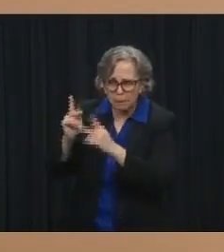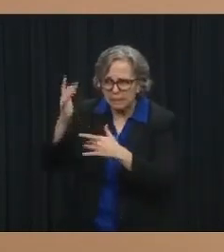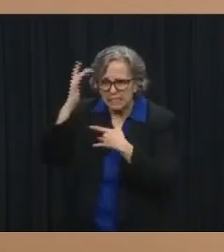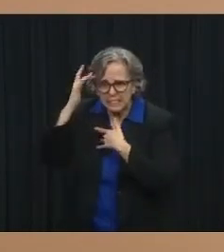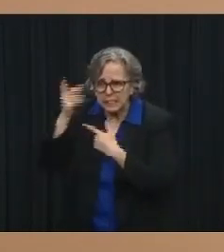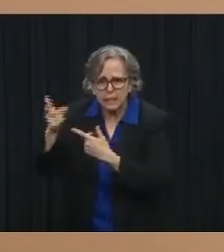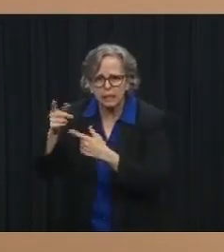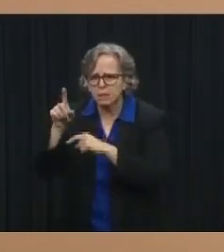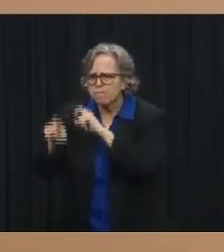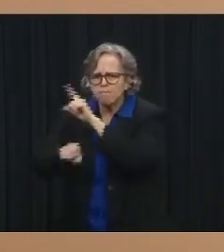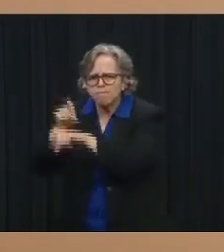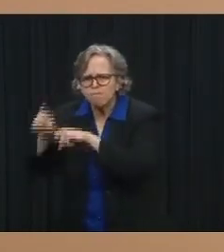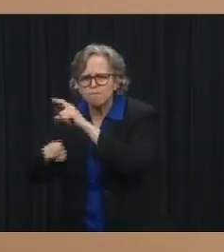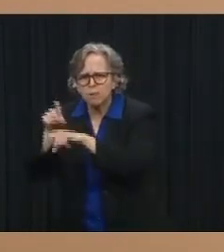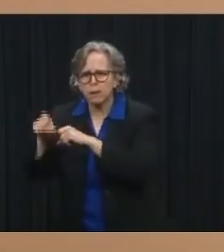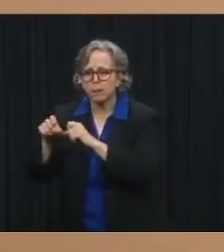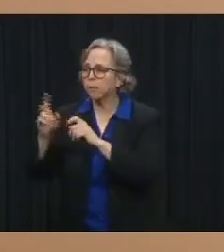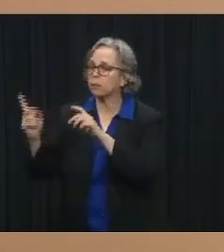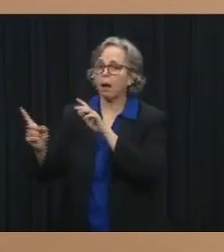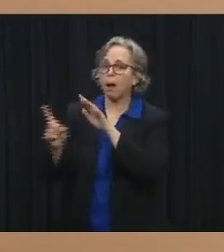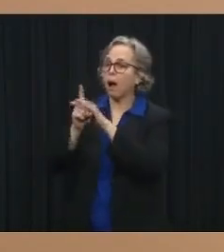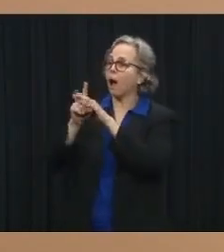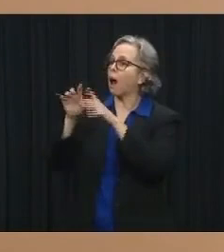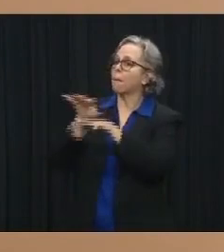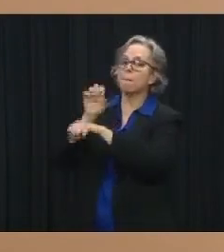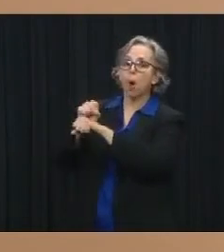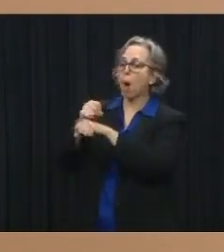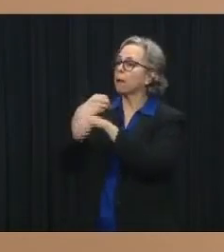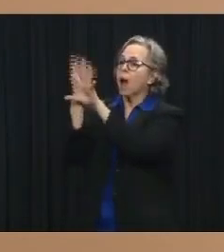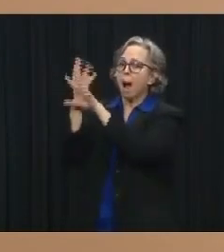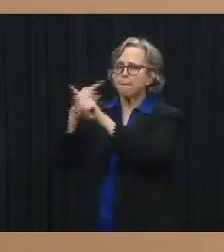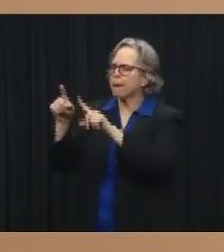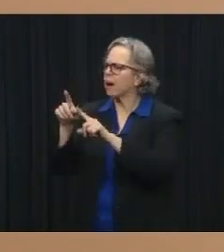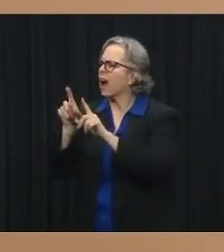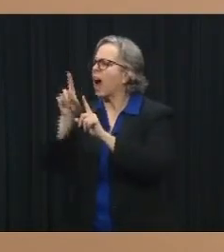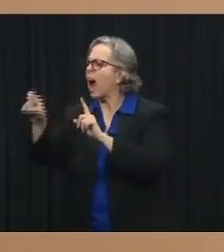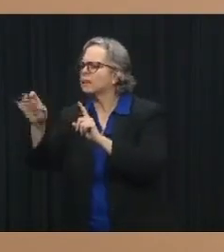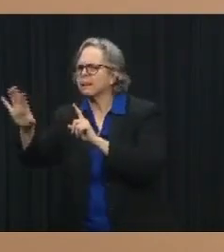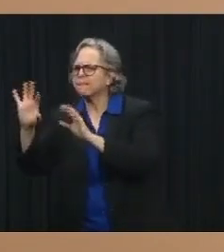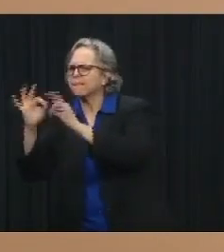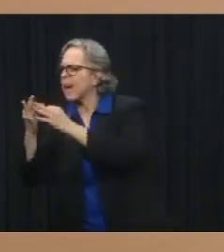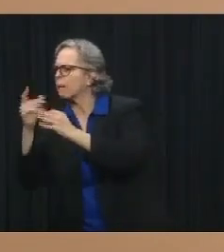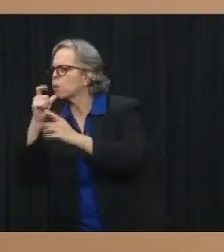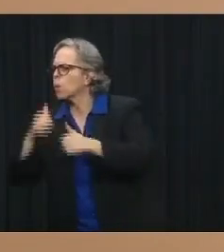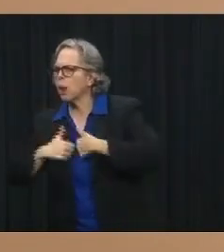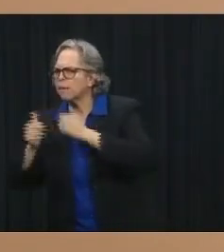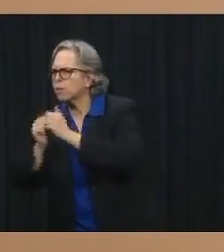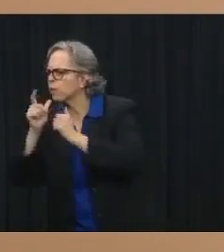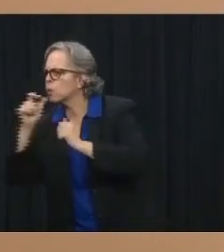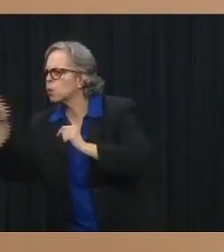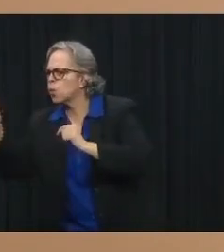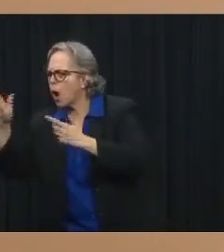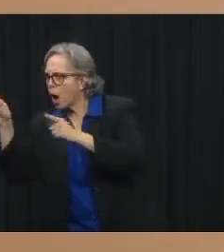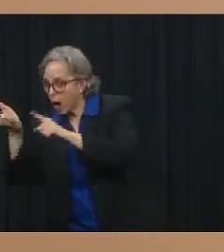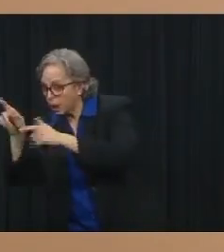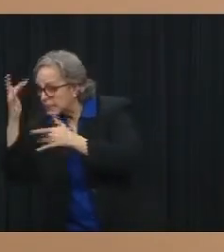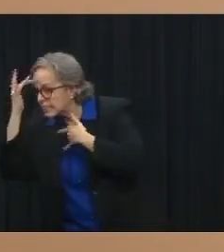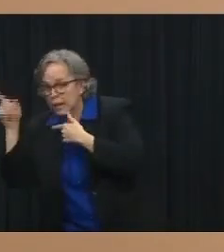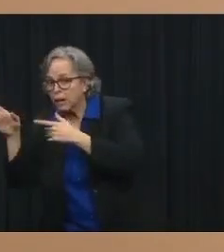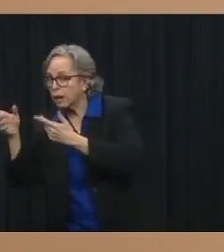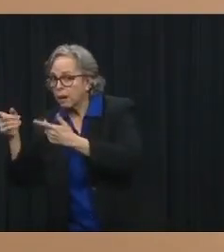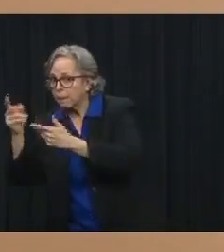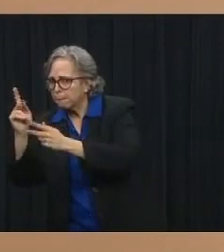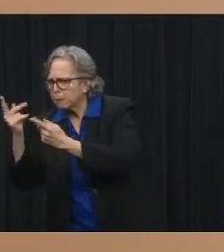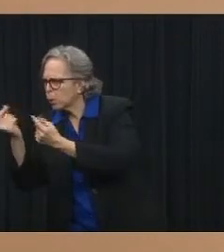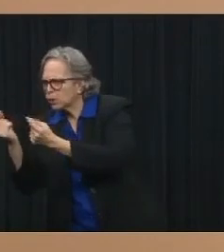person, ask about everyone in their household. Anyone sick needs isolated, and folks exposed in that household need